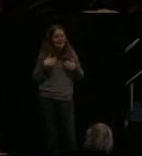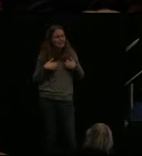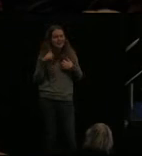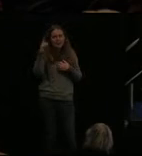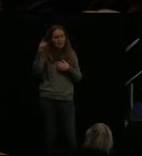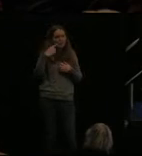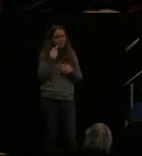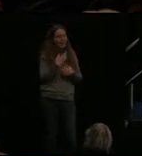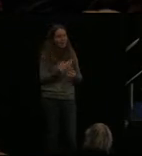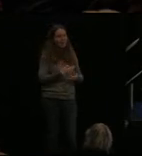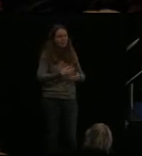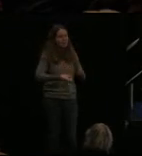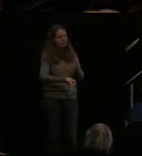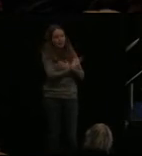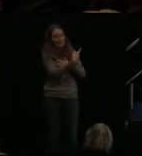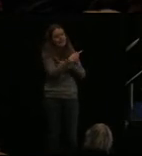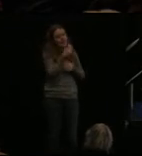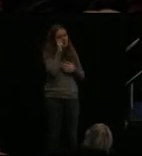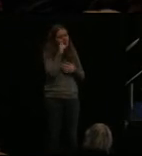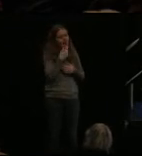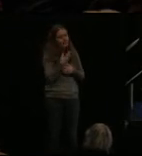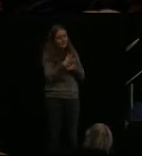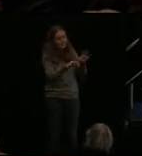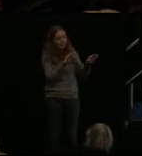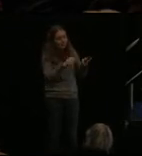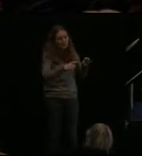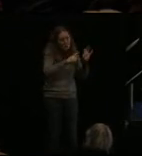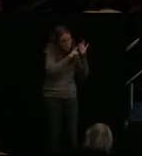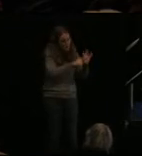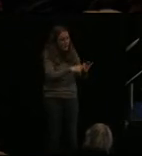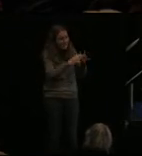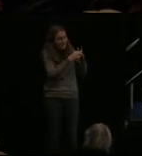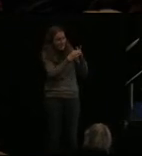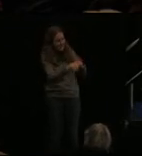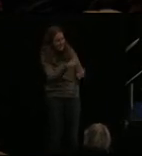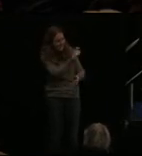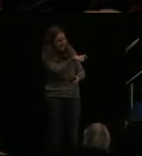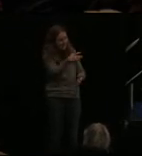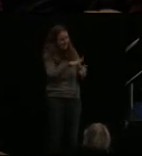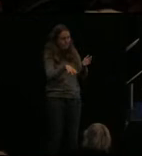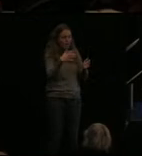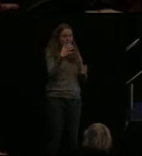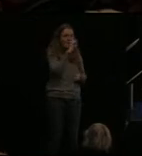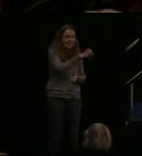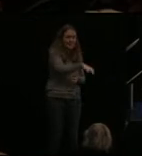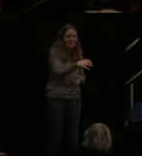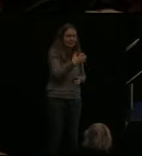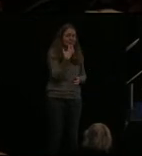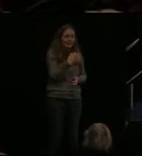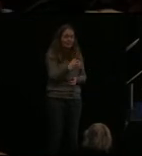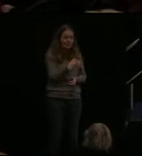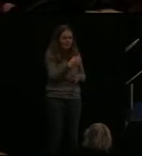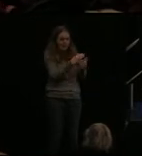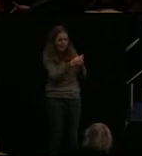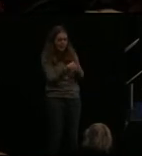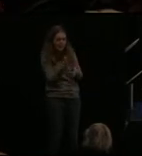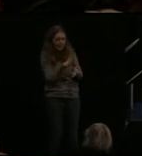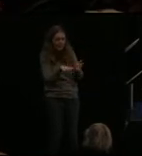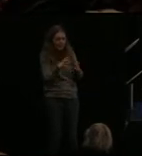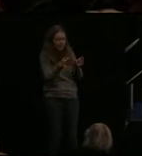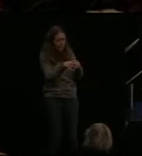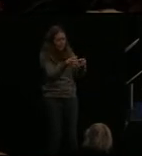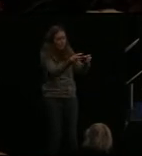spies, a small handful of people. He sent the quality leaders of the nation of Israel, leaders of each of